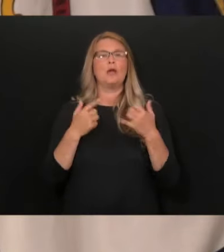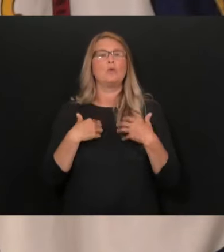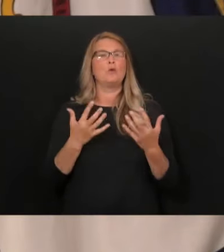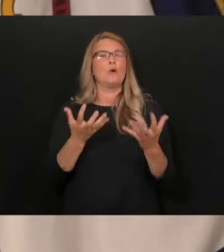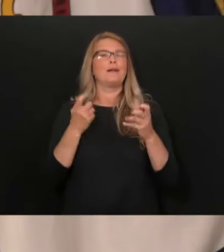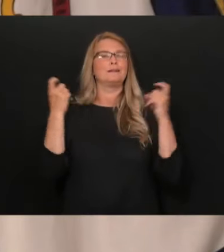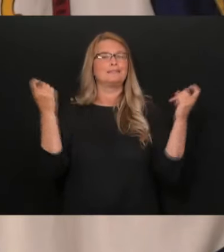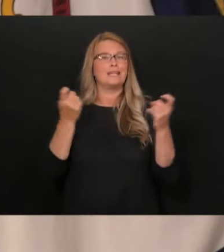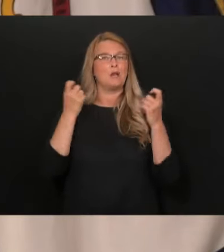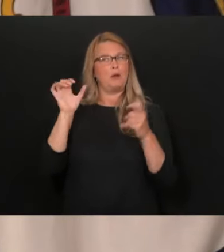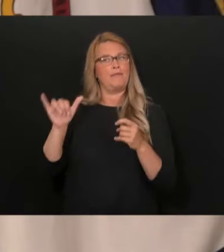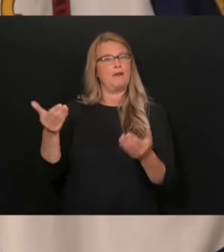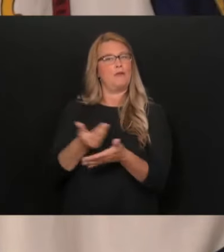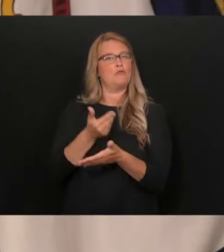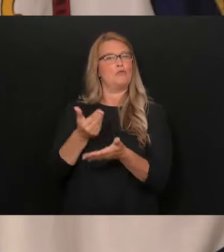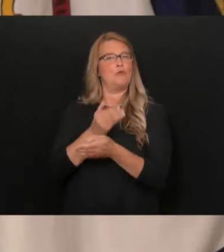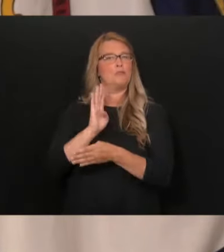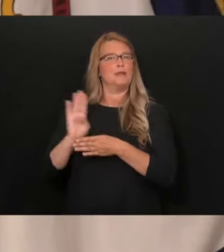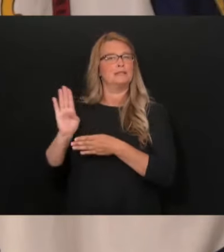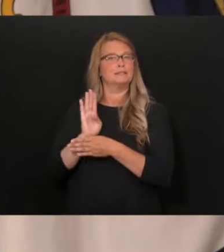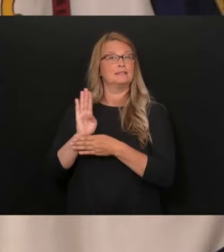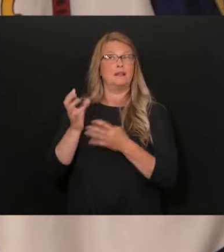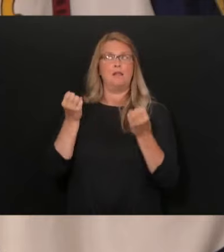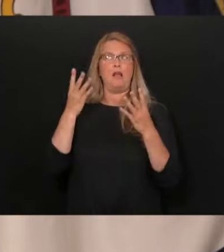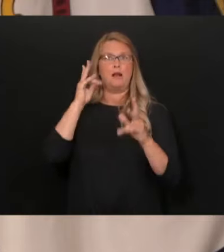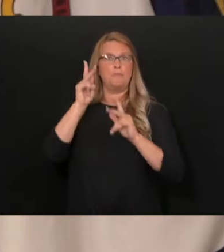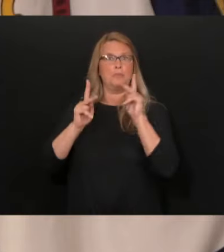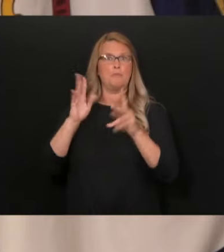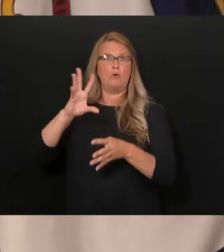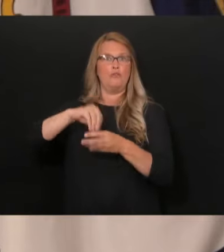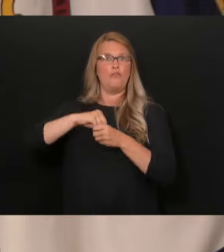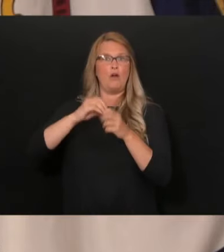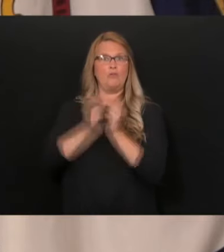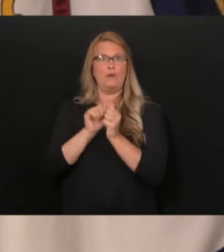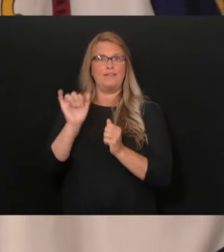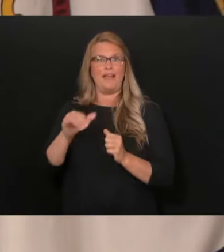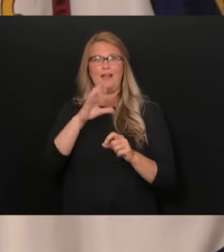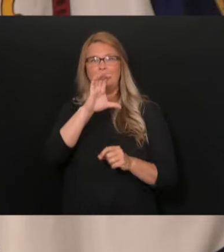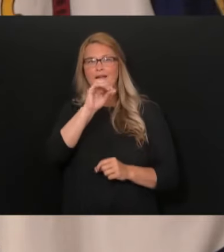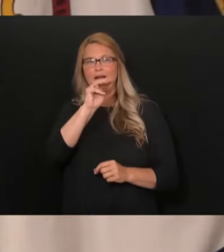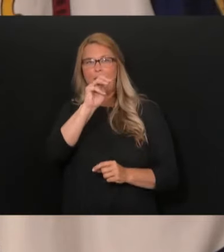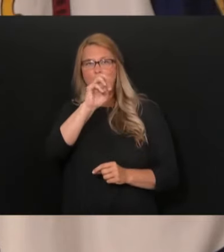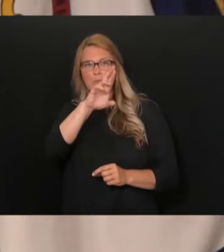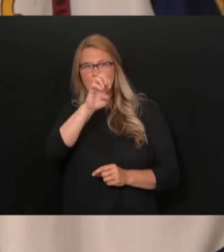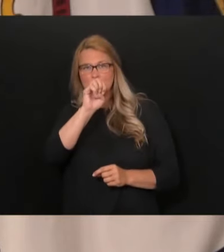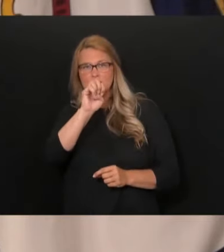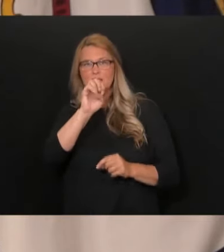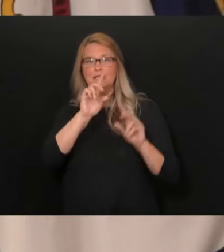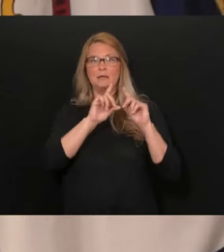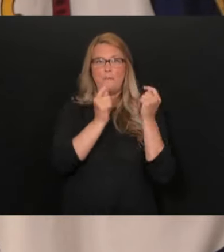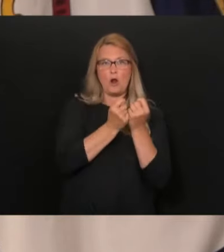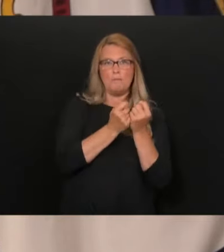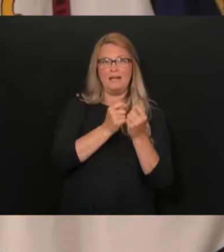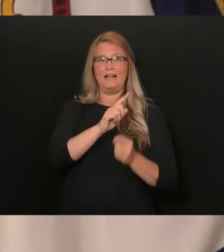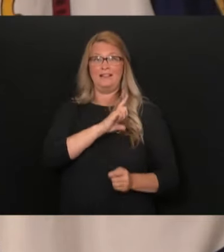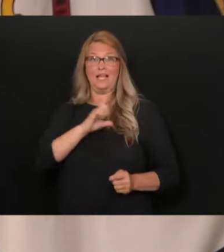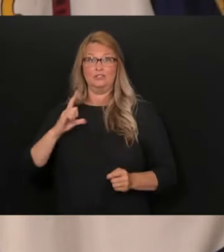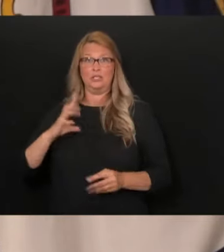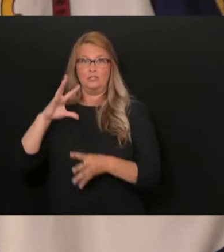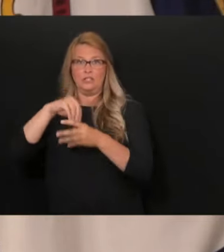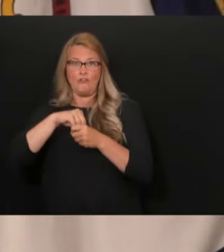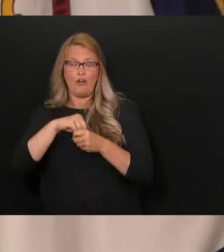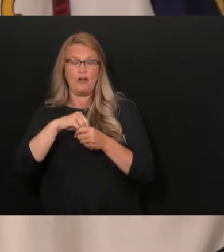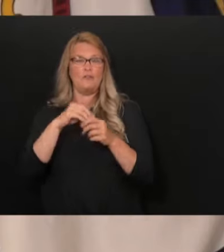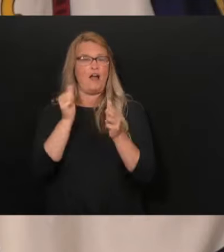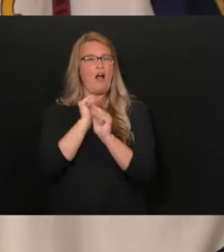coming. There's been a lot of people that have put a lot of licks in, from our Commerce Department to our legislatures to everyone that's made this a